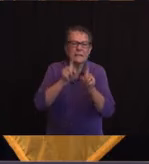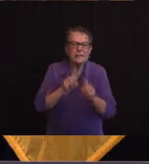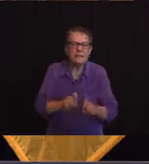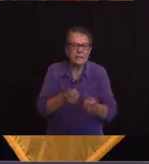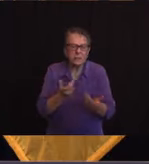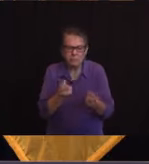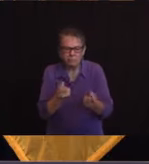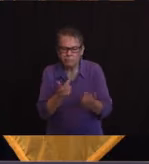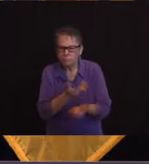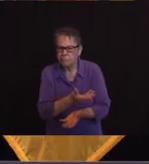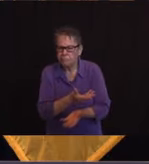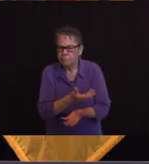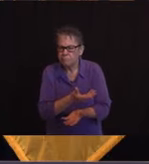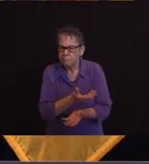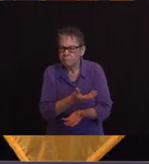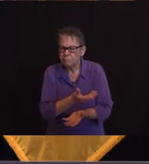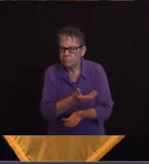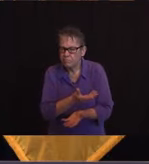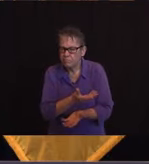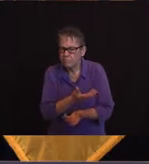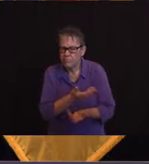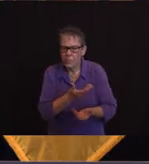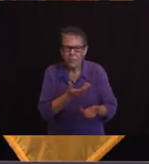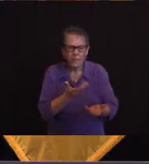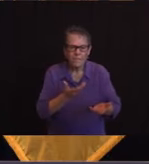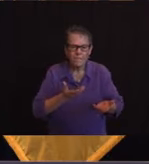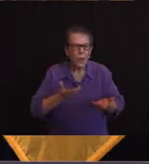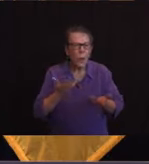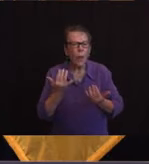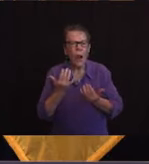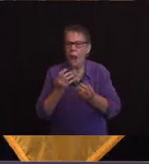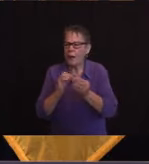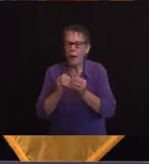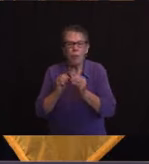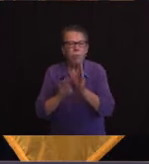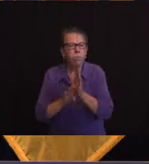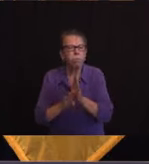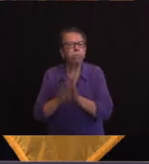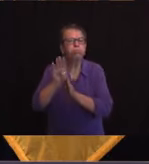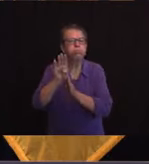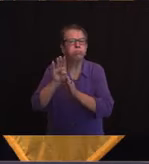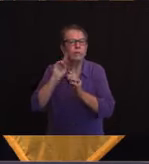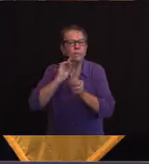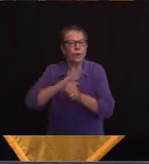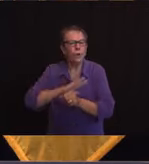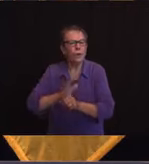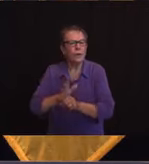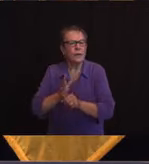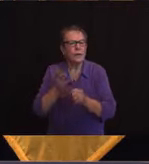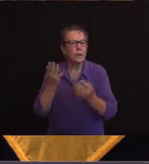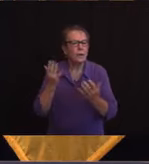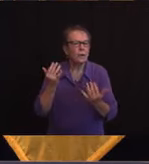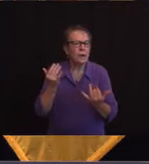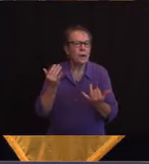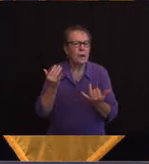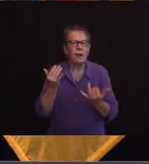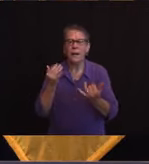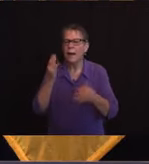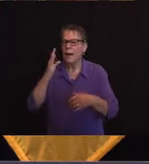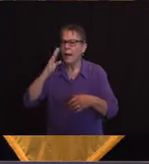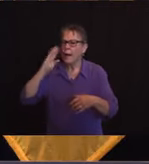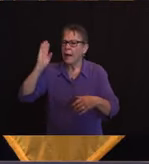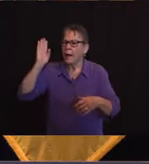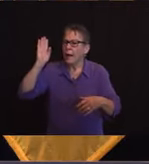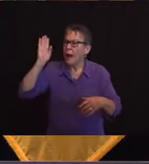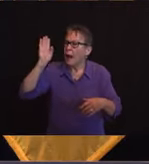up? I think there's some amount of fatigue, the variants, and we don't have the